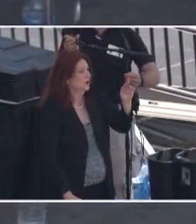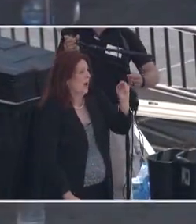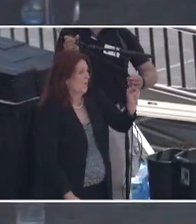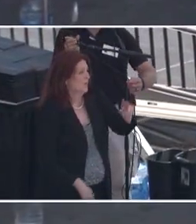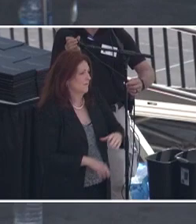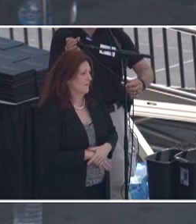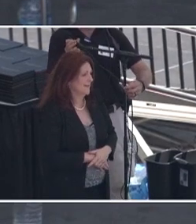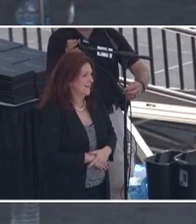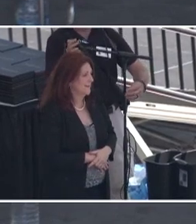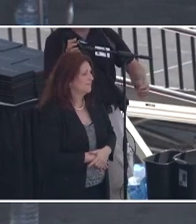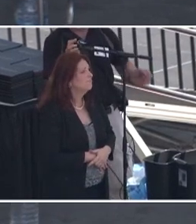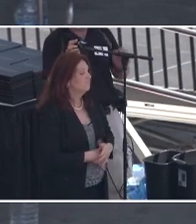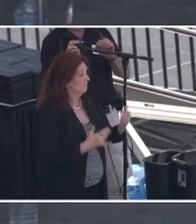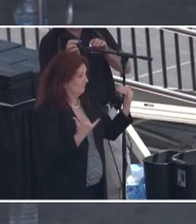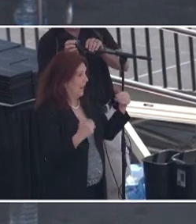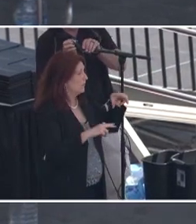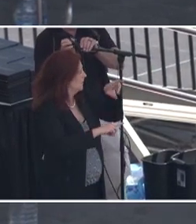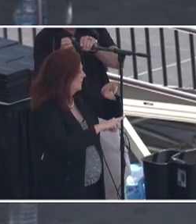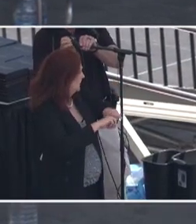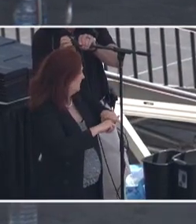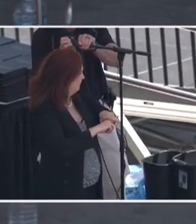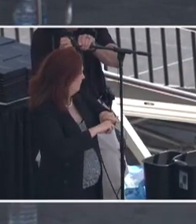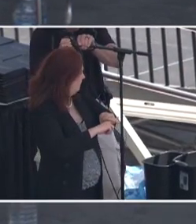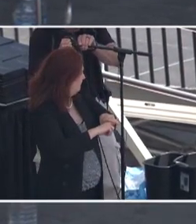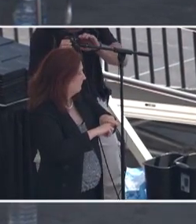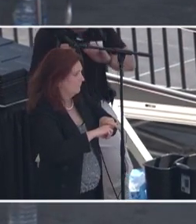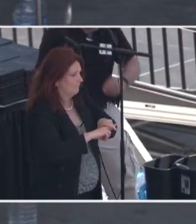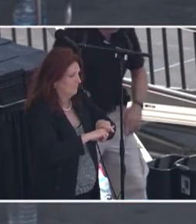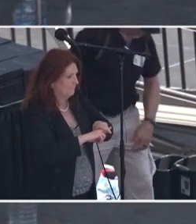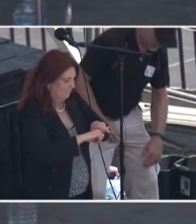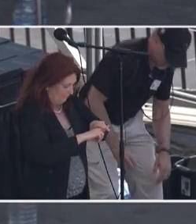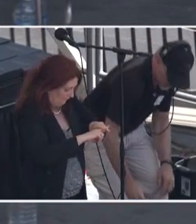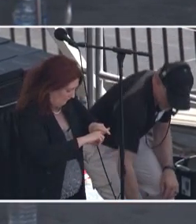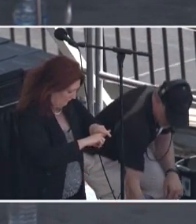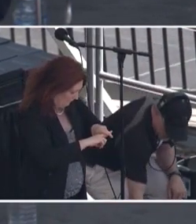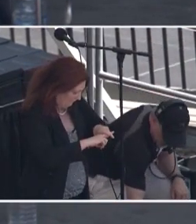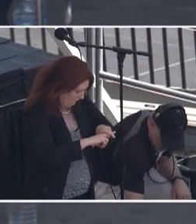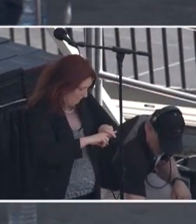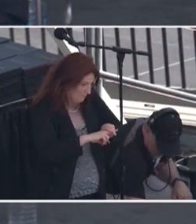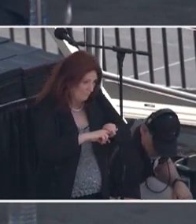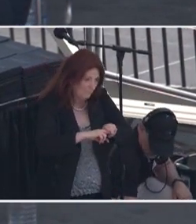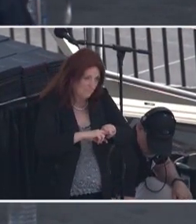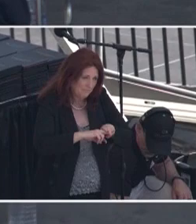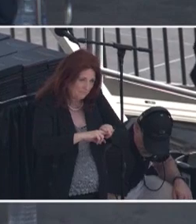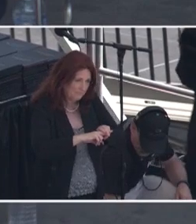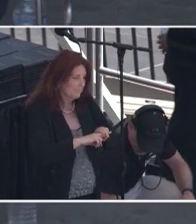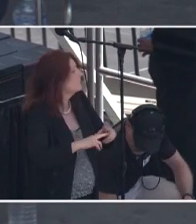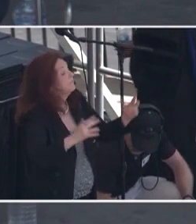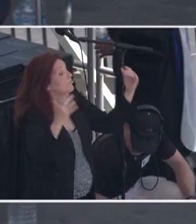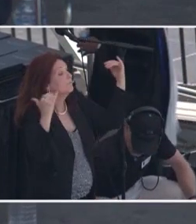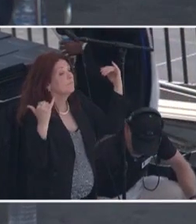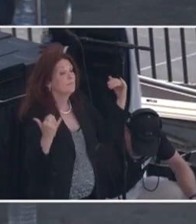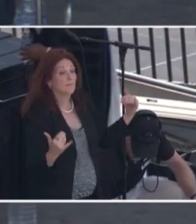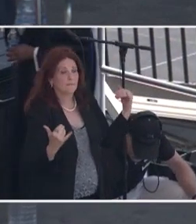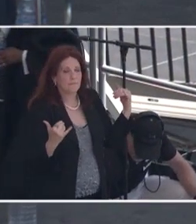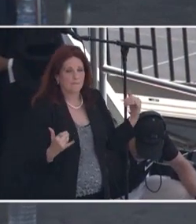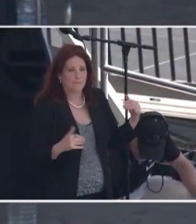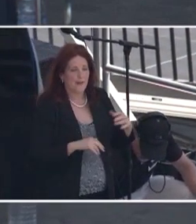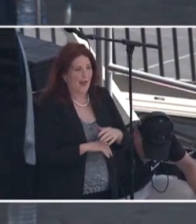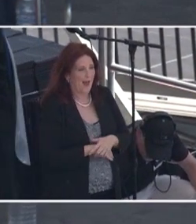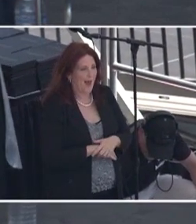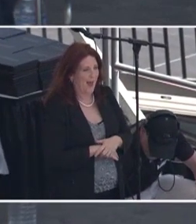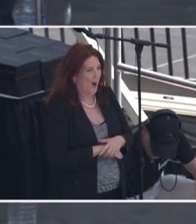You may all be seated. At this time, I would like